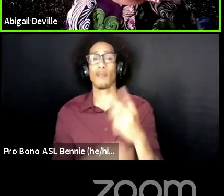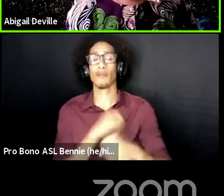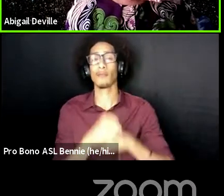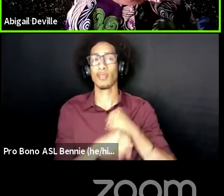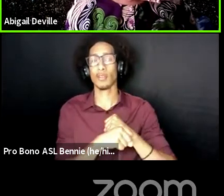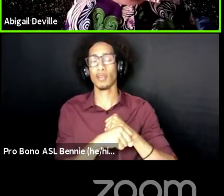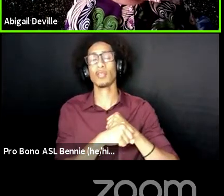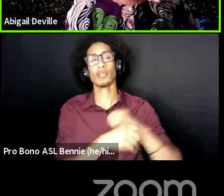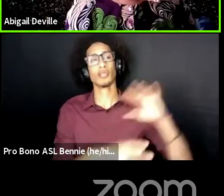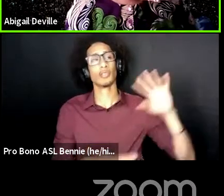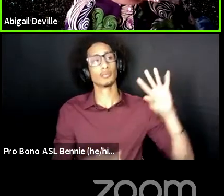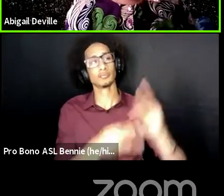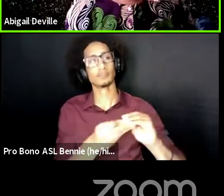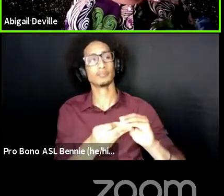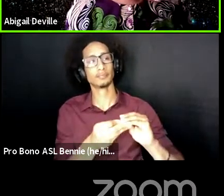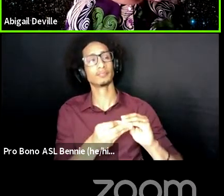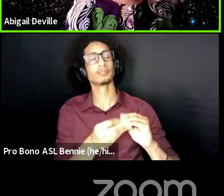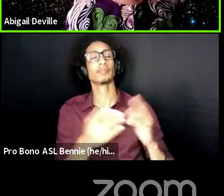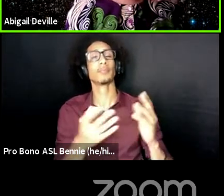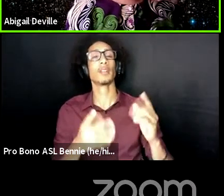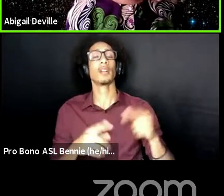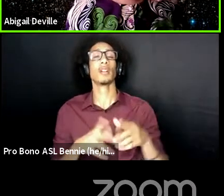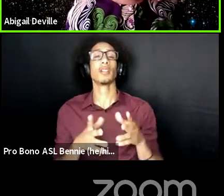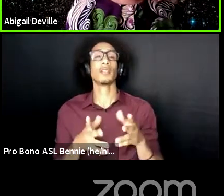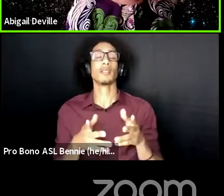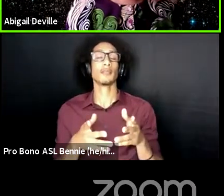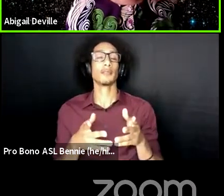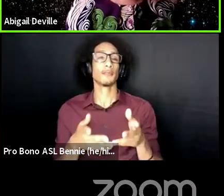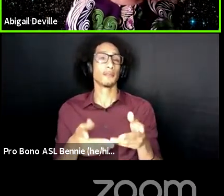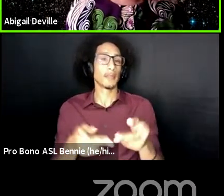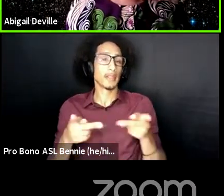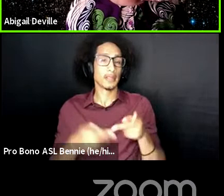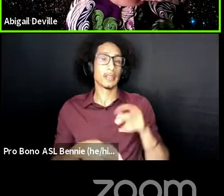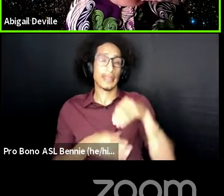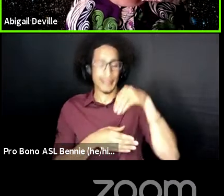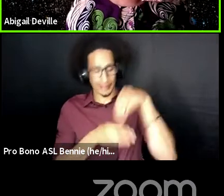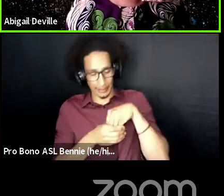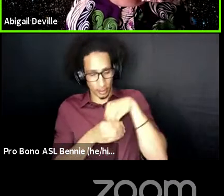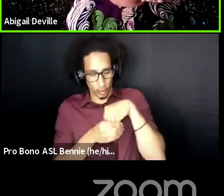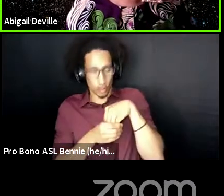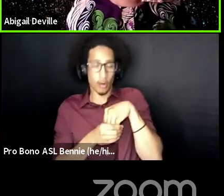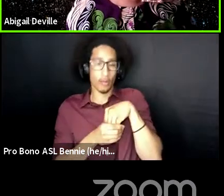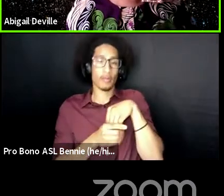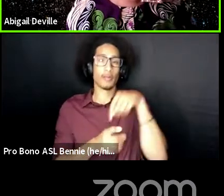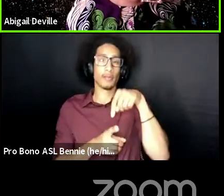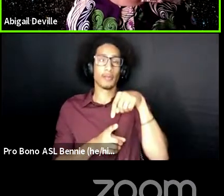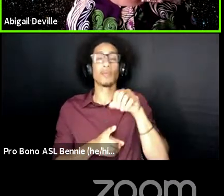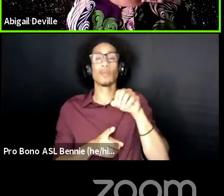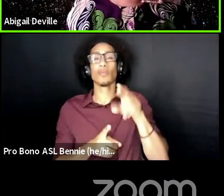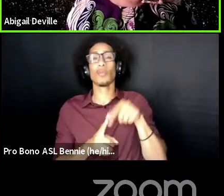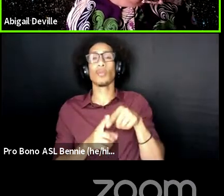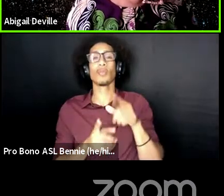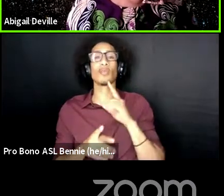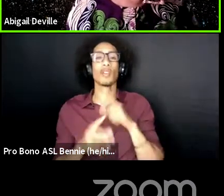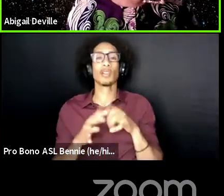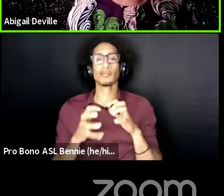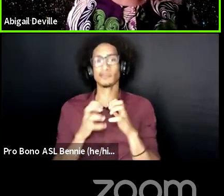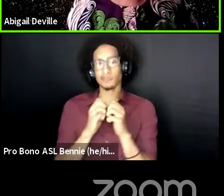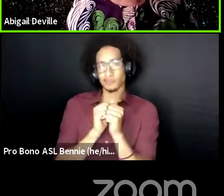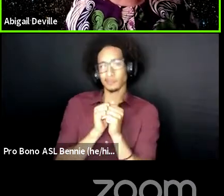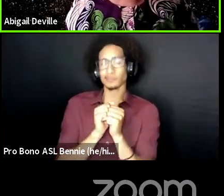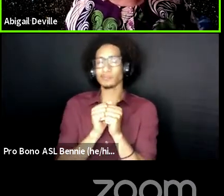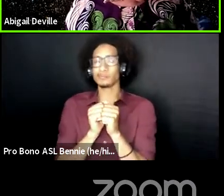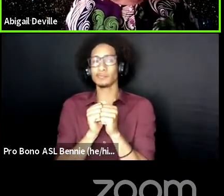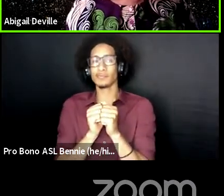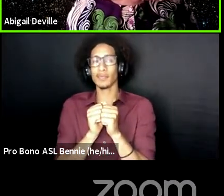this space of interiority, or the kind of compressed spaces of like New York City apartments, or specifically a housing